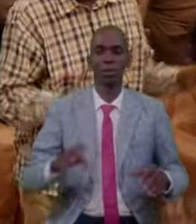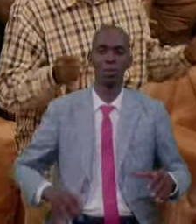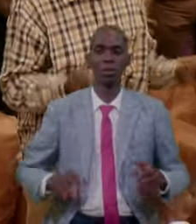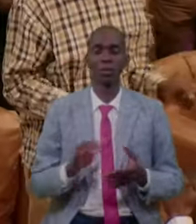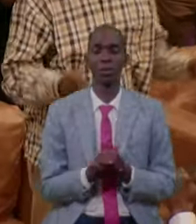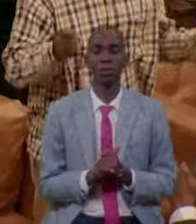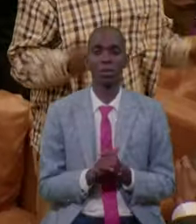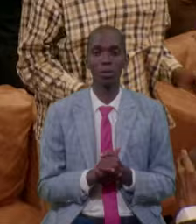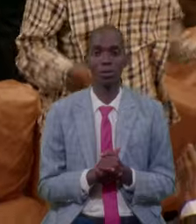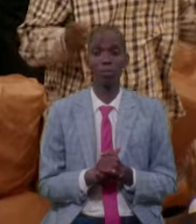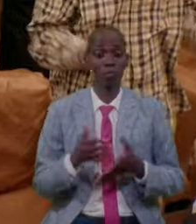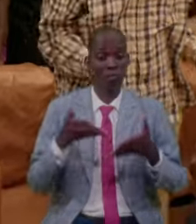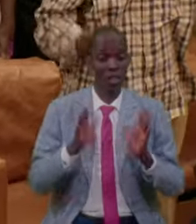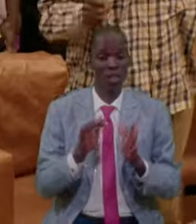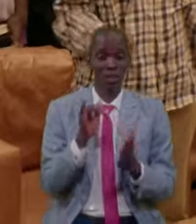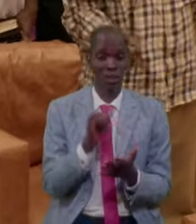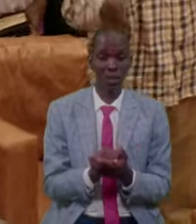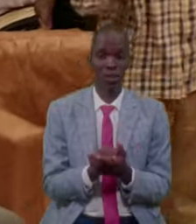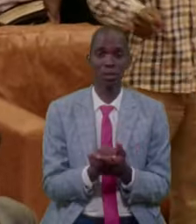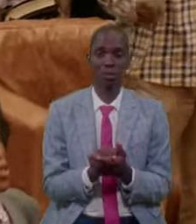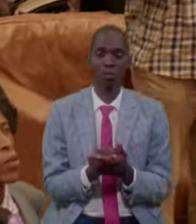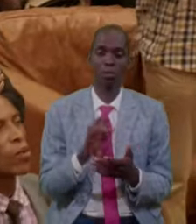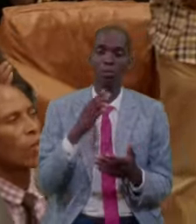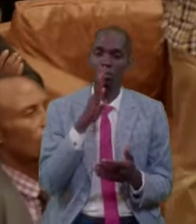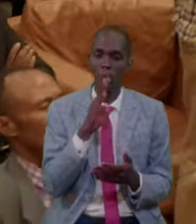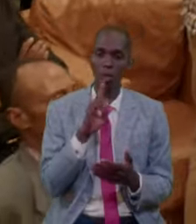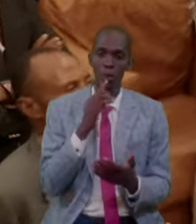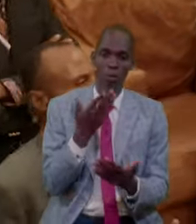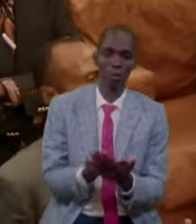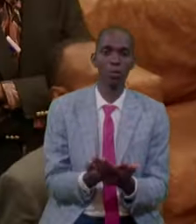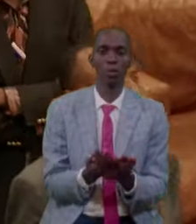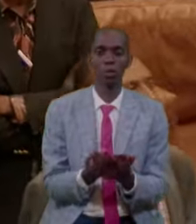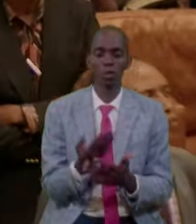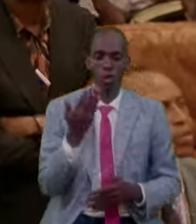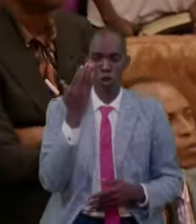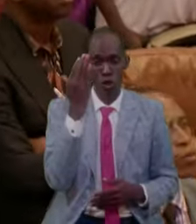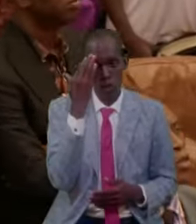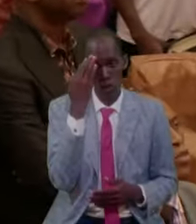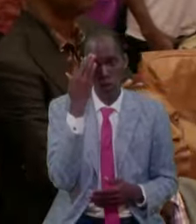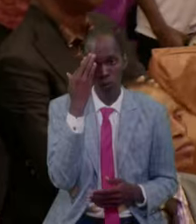Let it be evident, known,